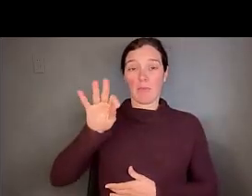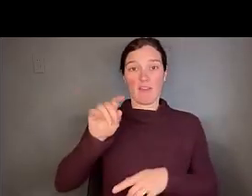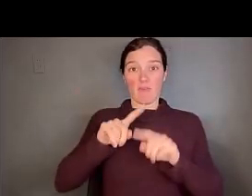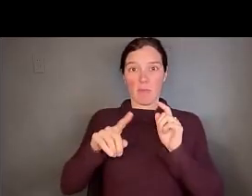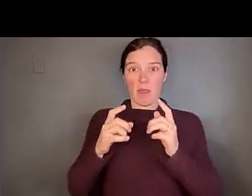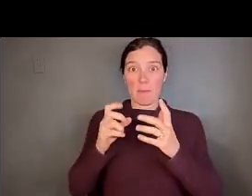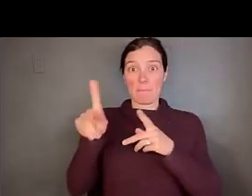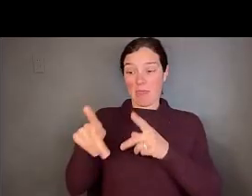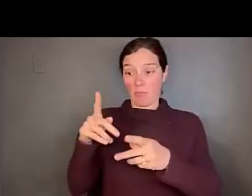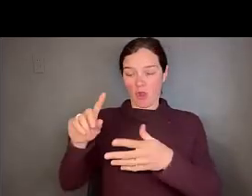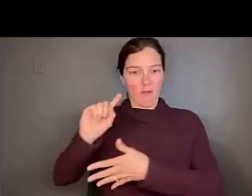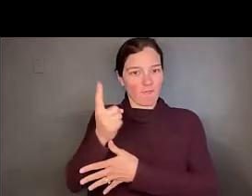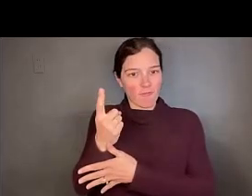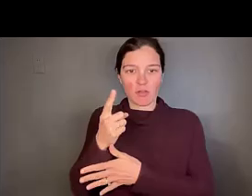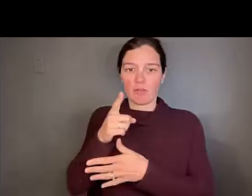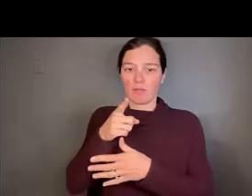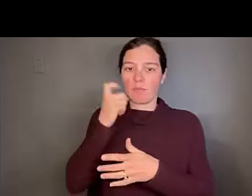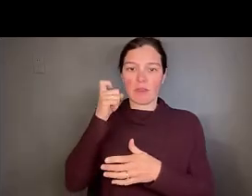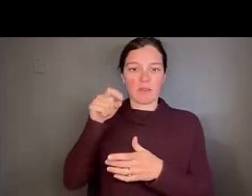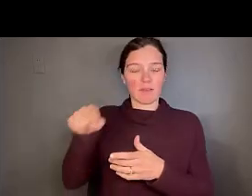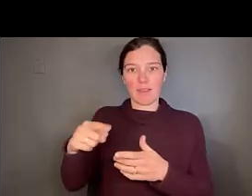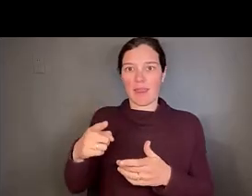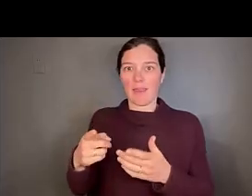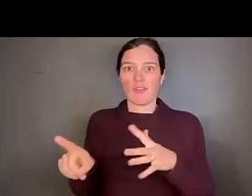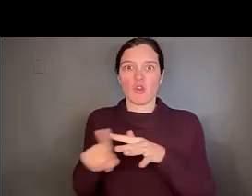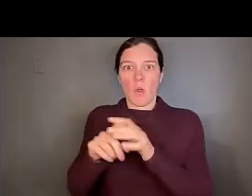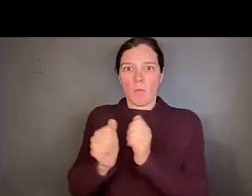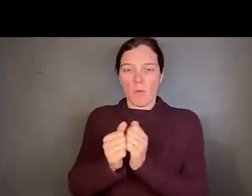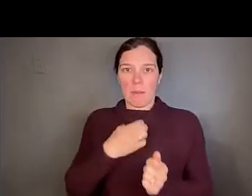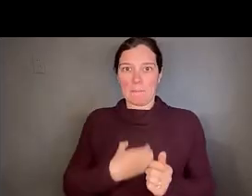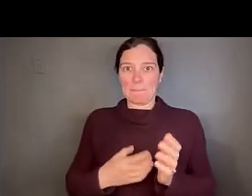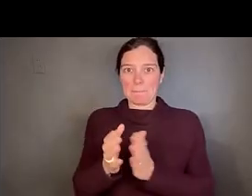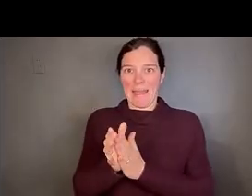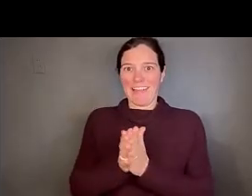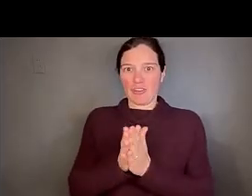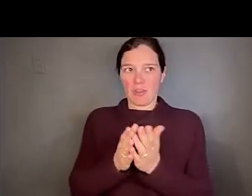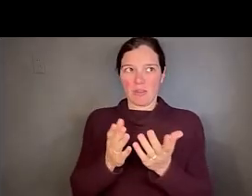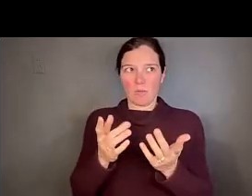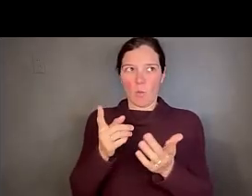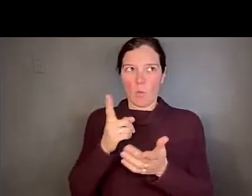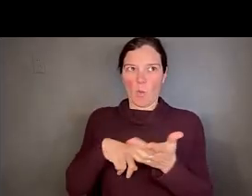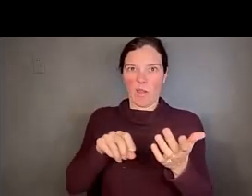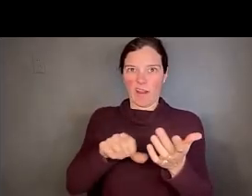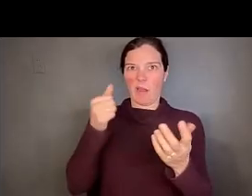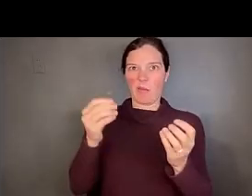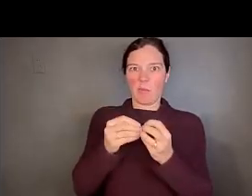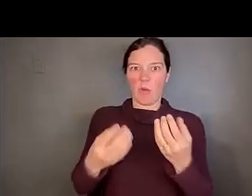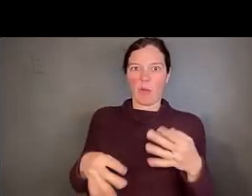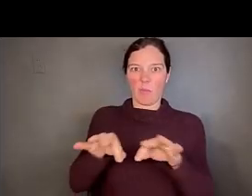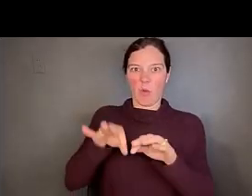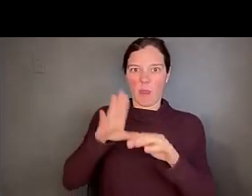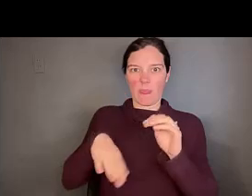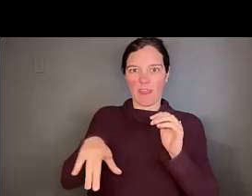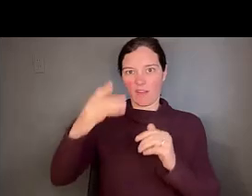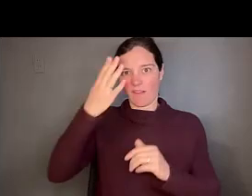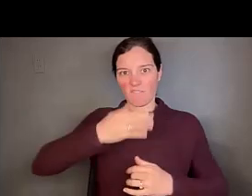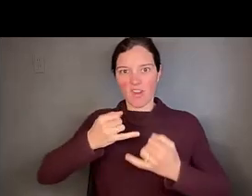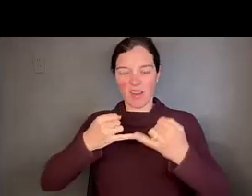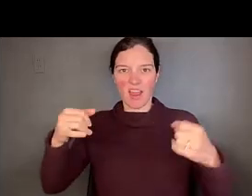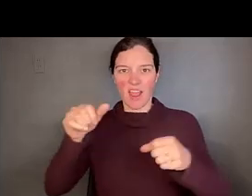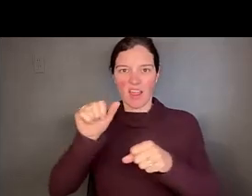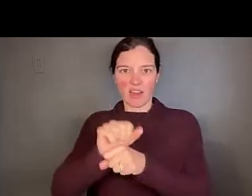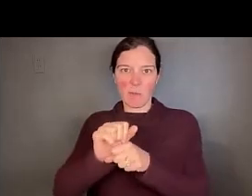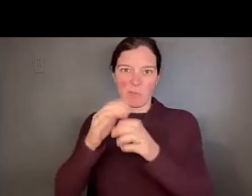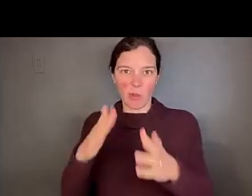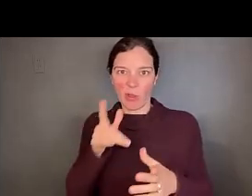the work. They come in with passion to try to do a really important job. And I'm not sure there's more important jobs than the people you have on the front line taking care of